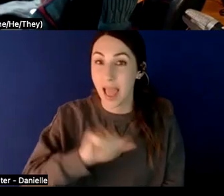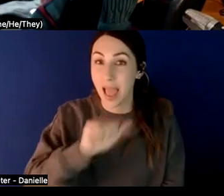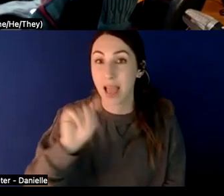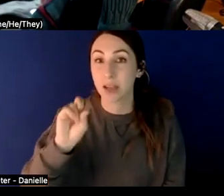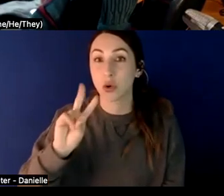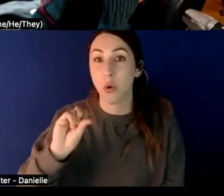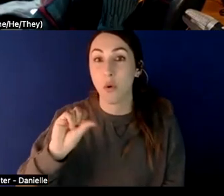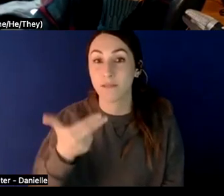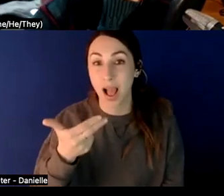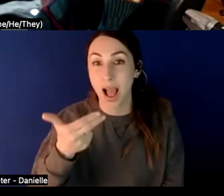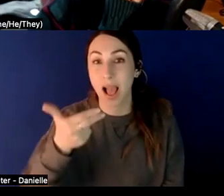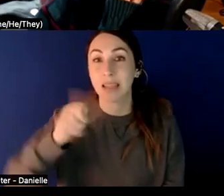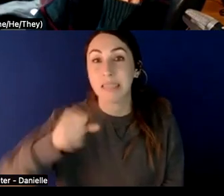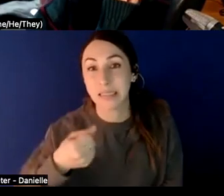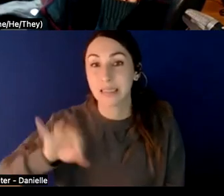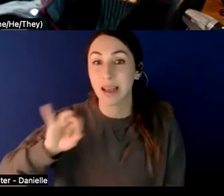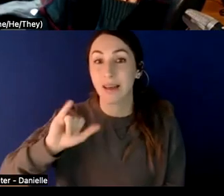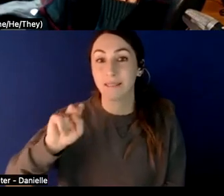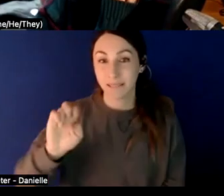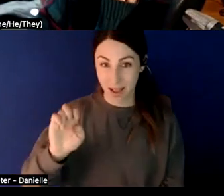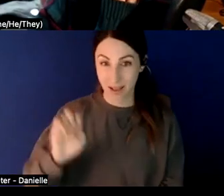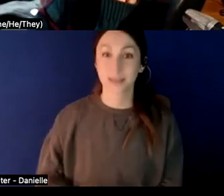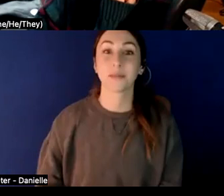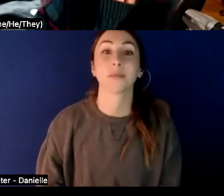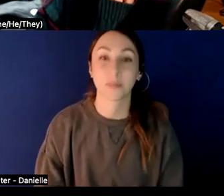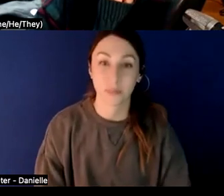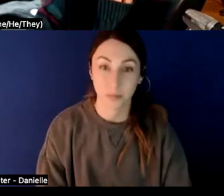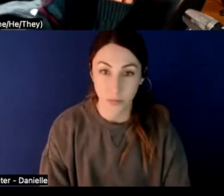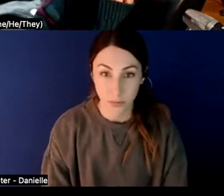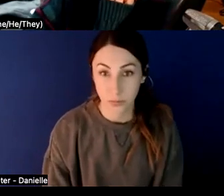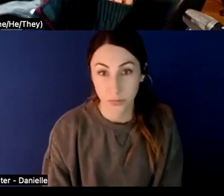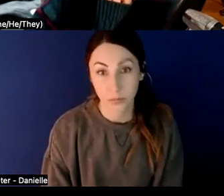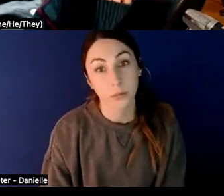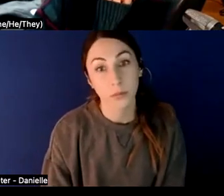first name with an S in the middle and my last name.